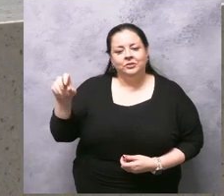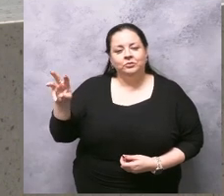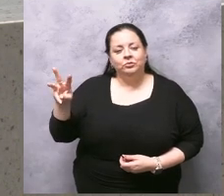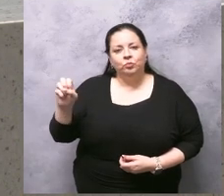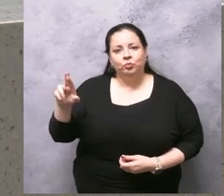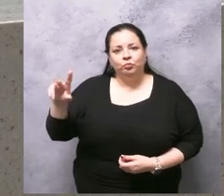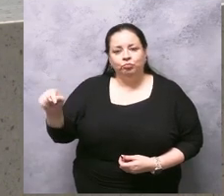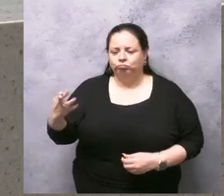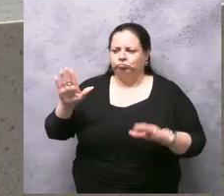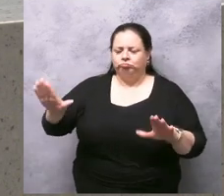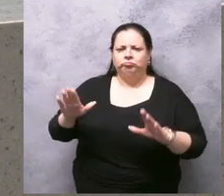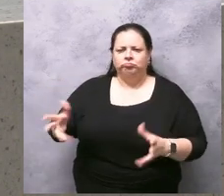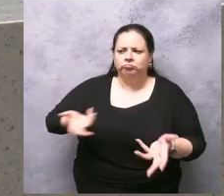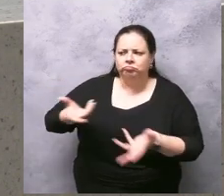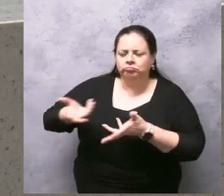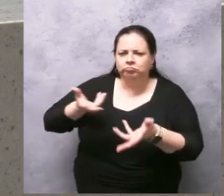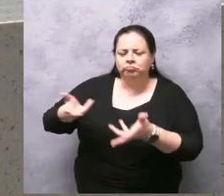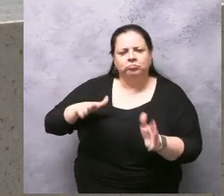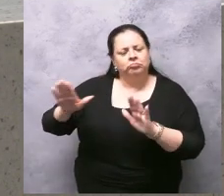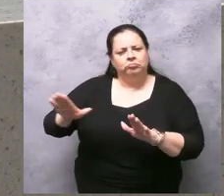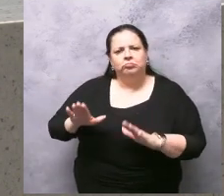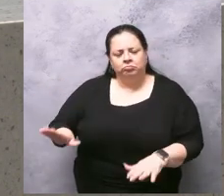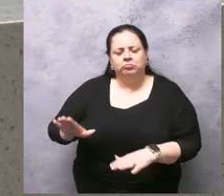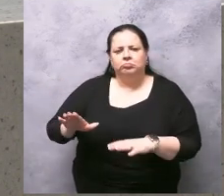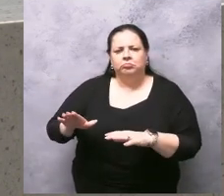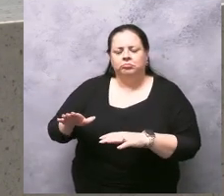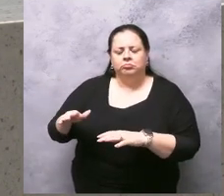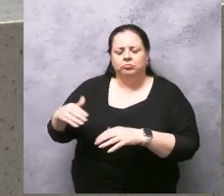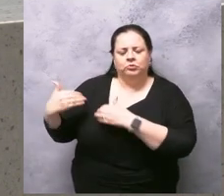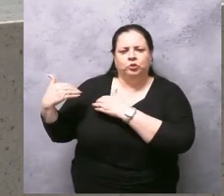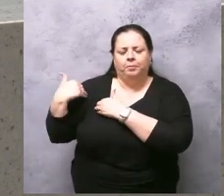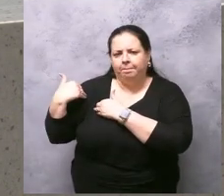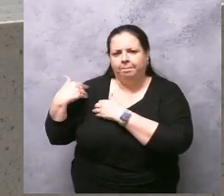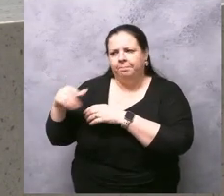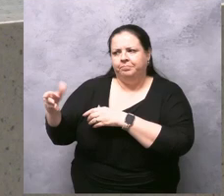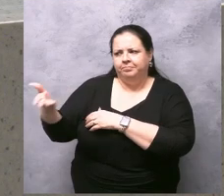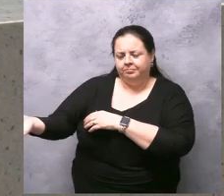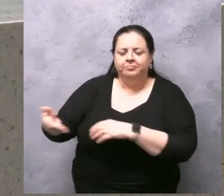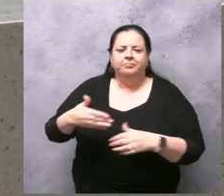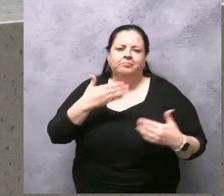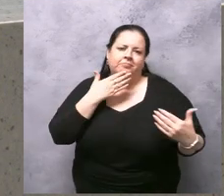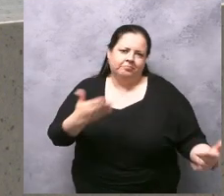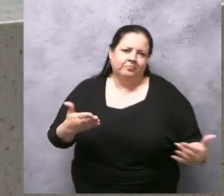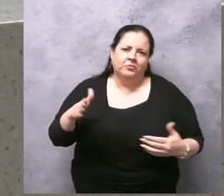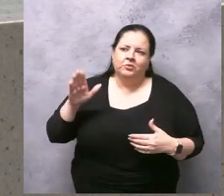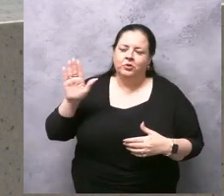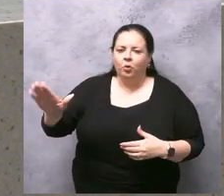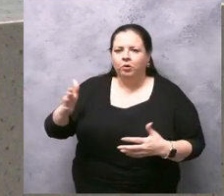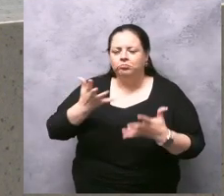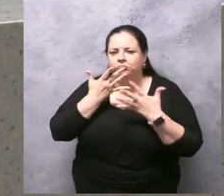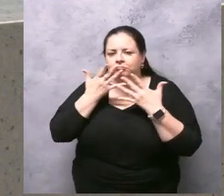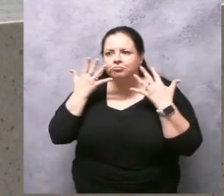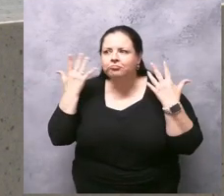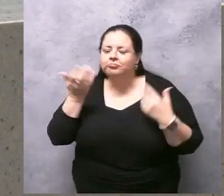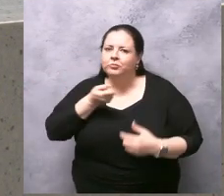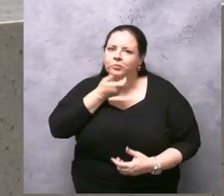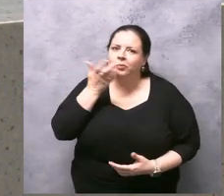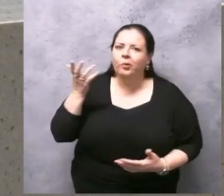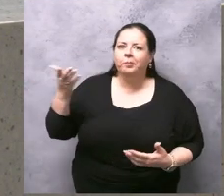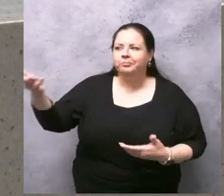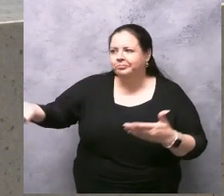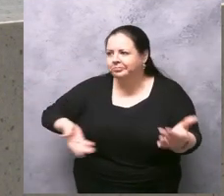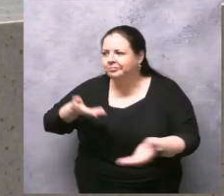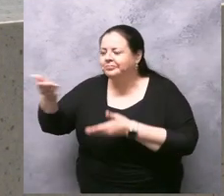does a great job at the facility, and I just wanted to tell her thank you for the hospitality that she showed,